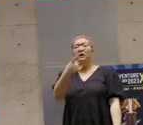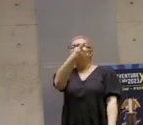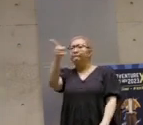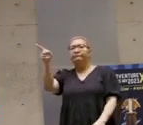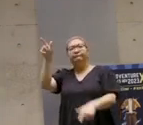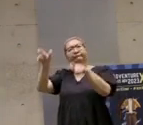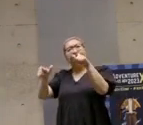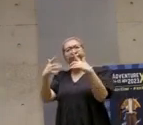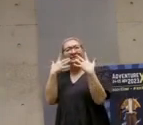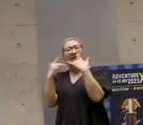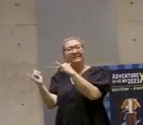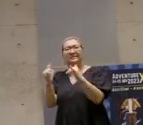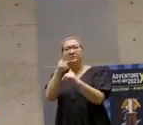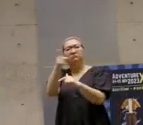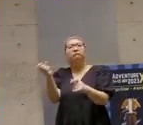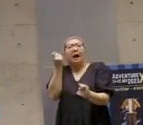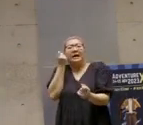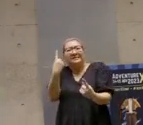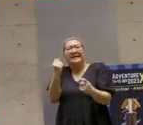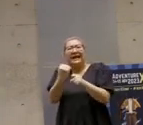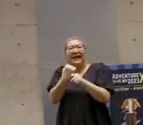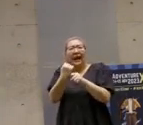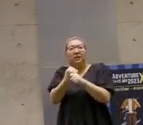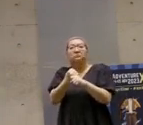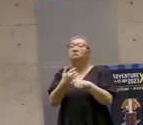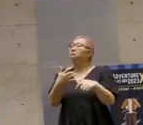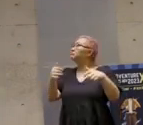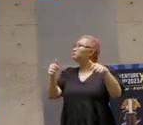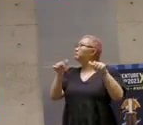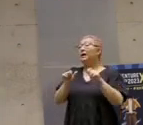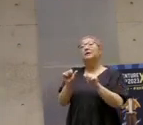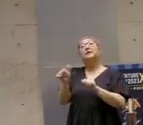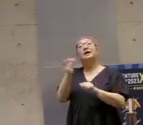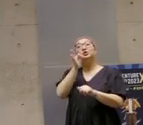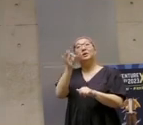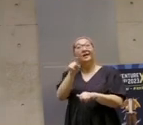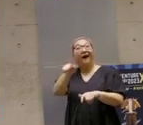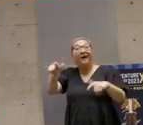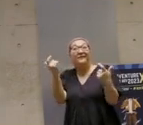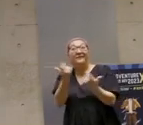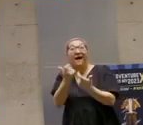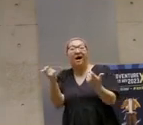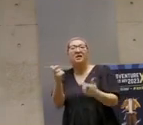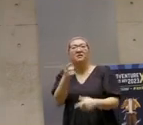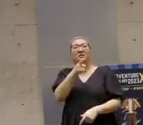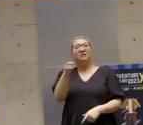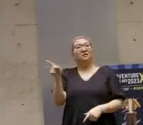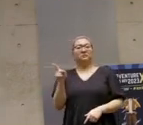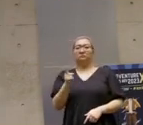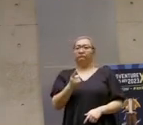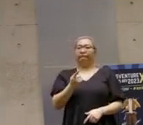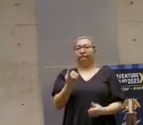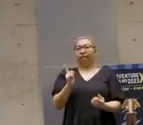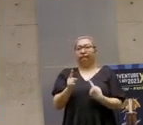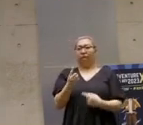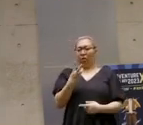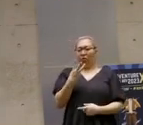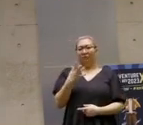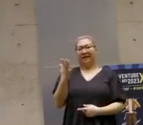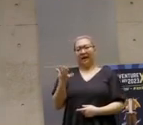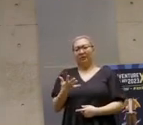playing video games. Is it fun? 3 out of 5. Would you recommend? 3 out of 5.